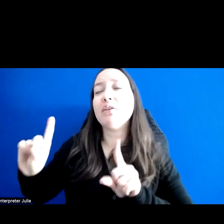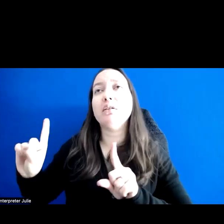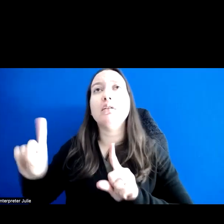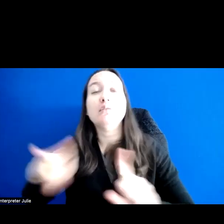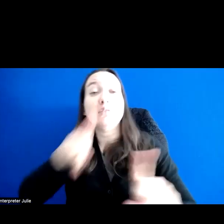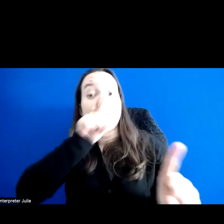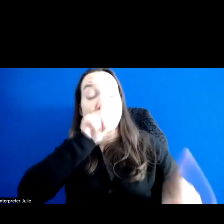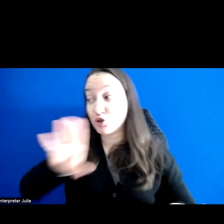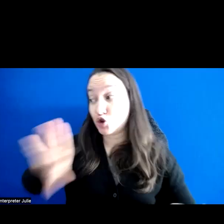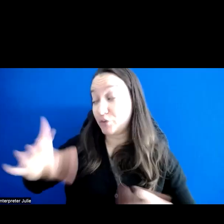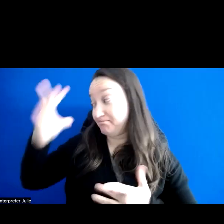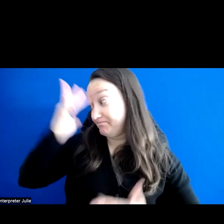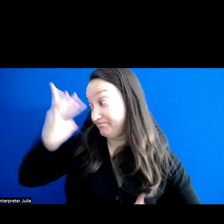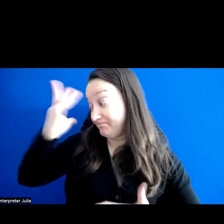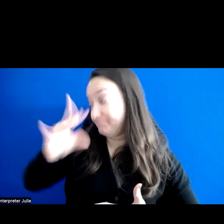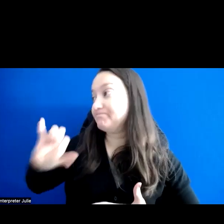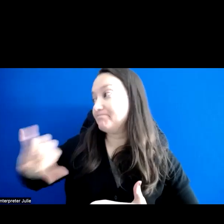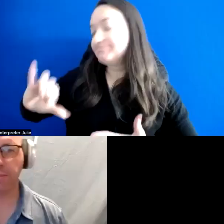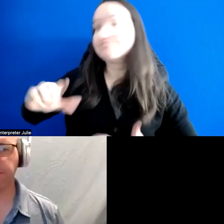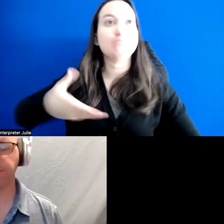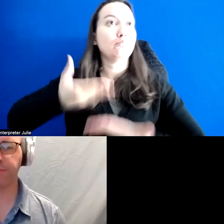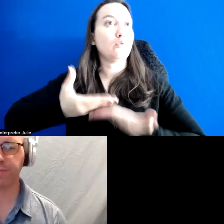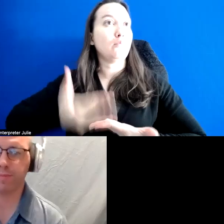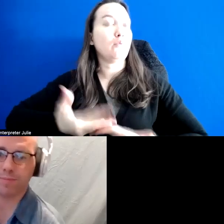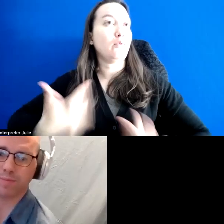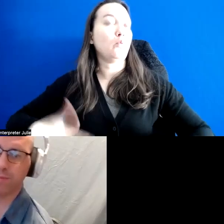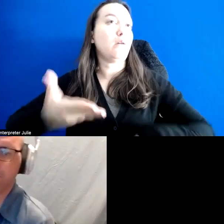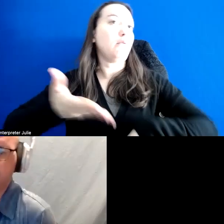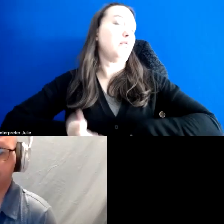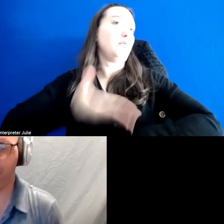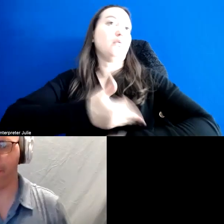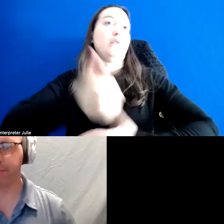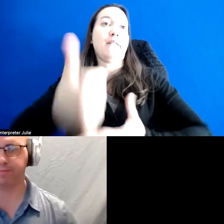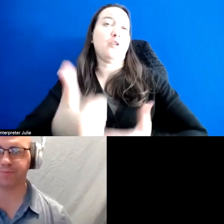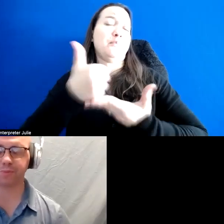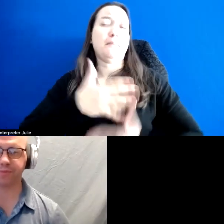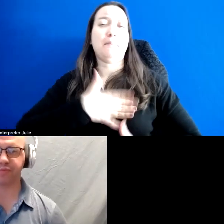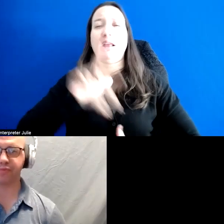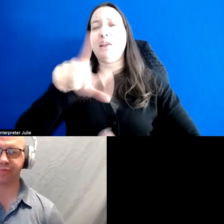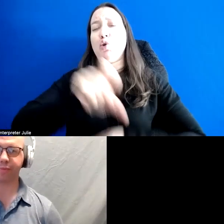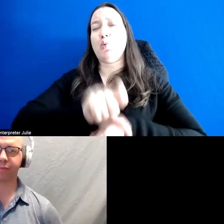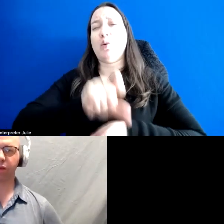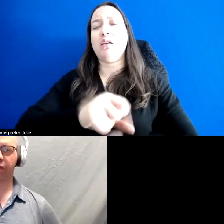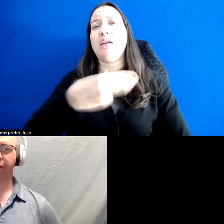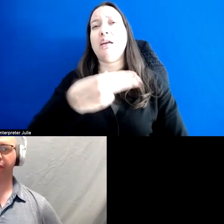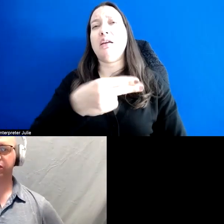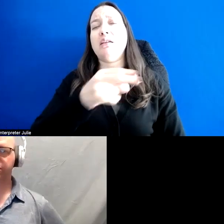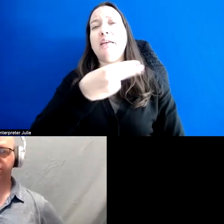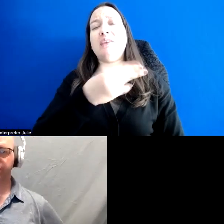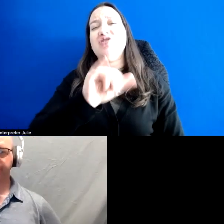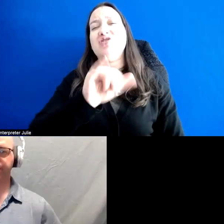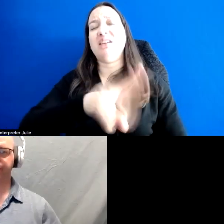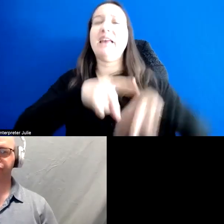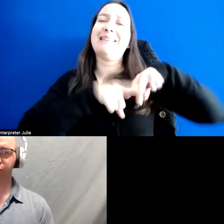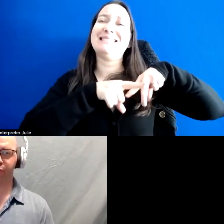responses to her illness proved for me enormously helpful in my later work in HIV/AIDS,